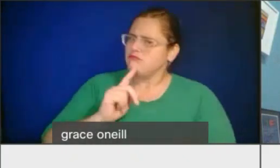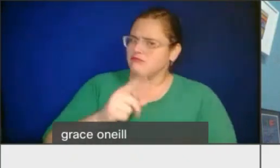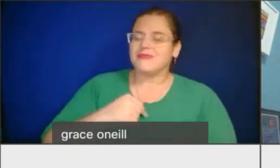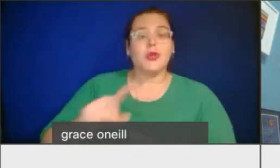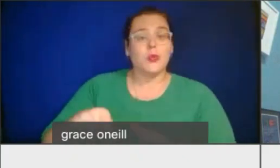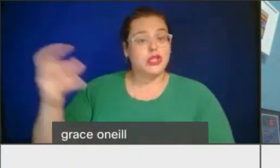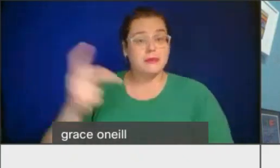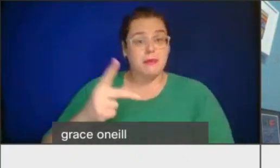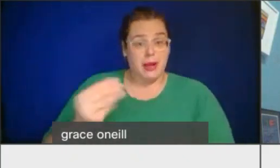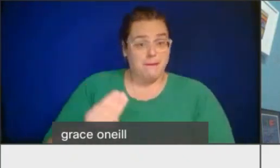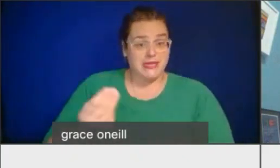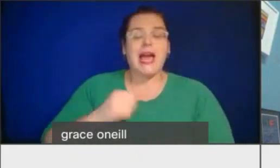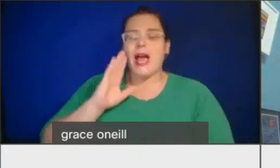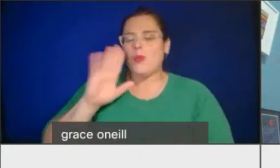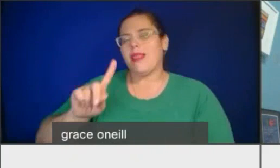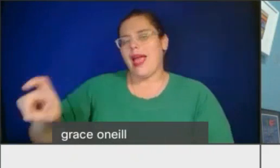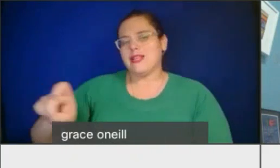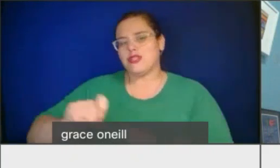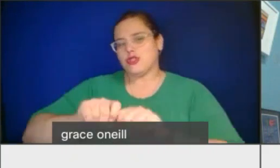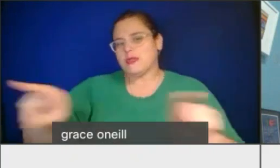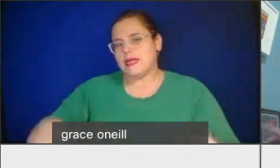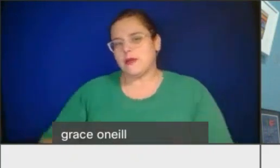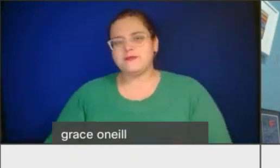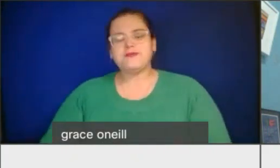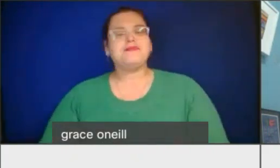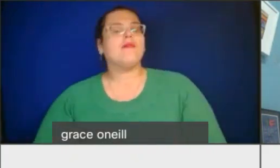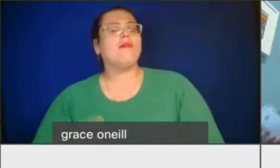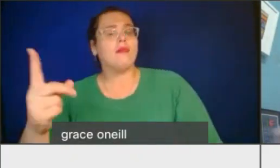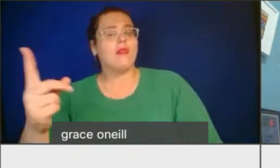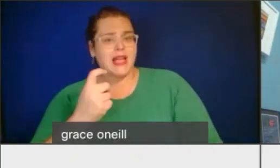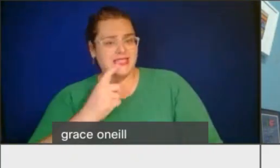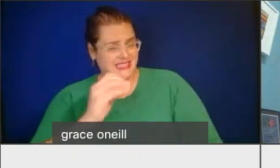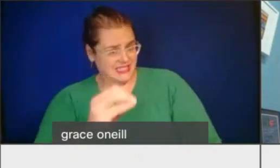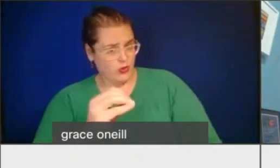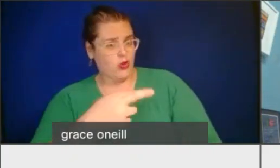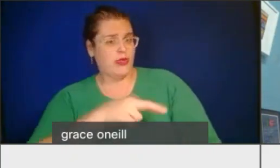on Monday. 0 religious exemptions have been granted